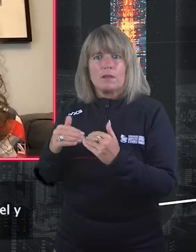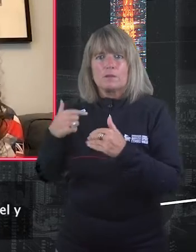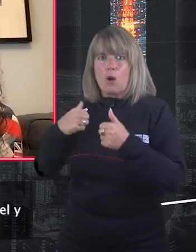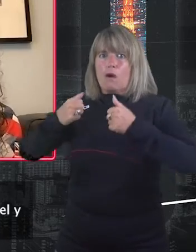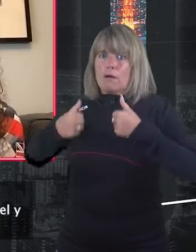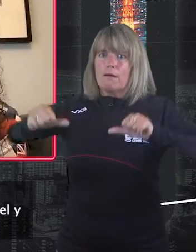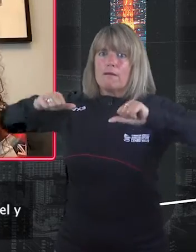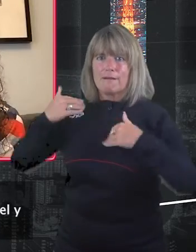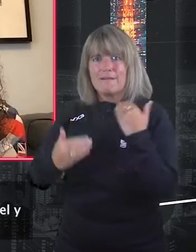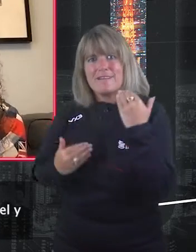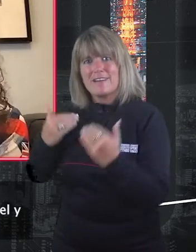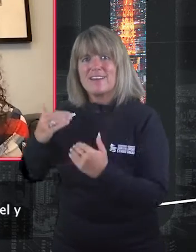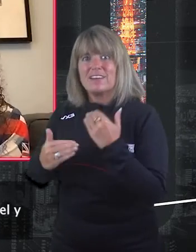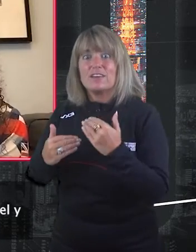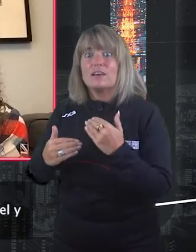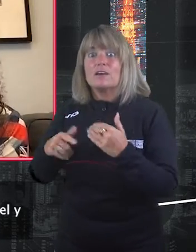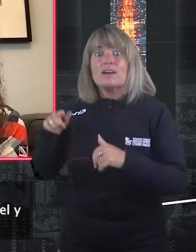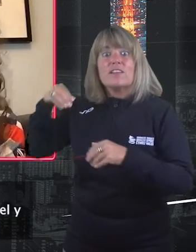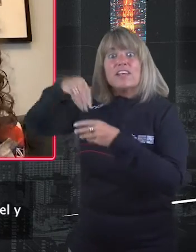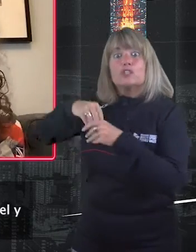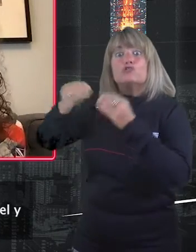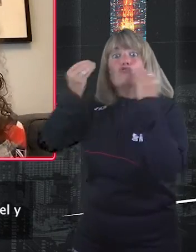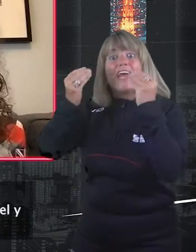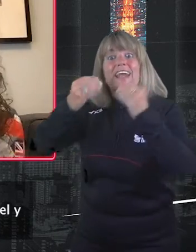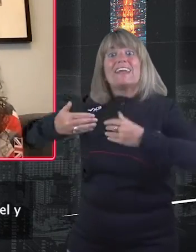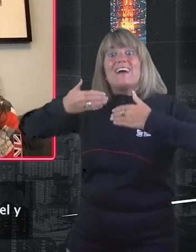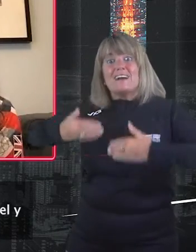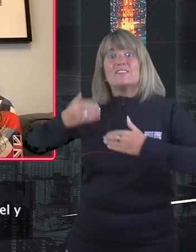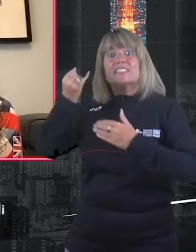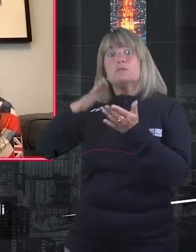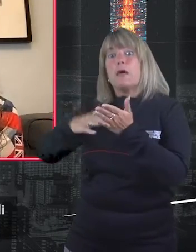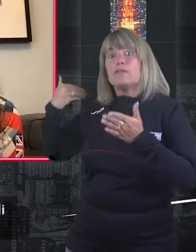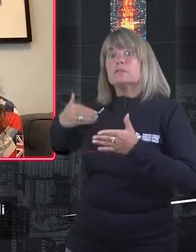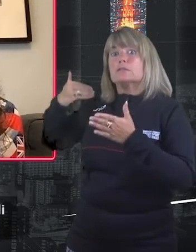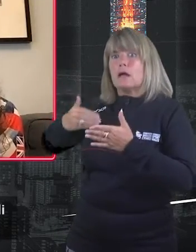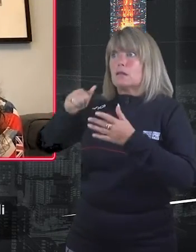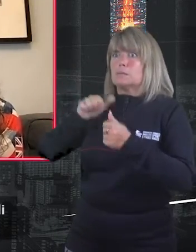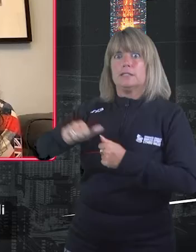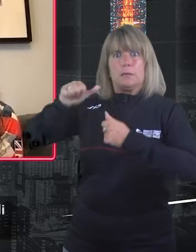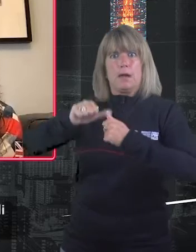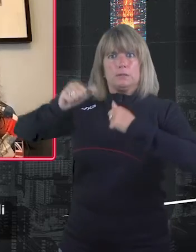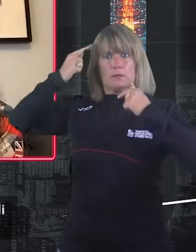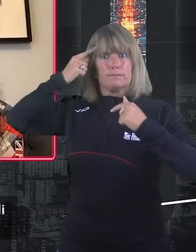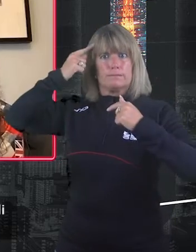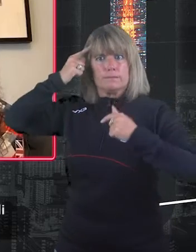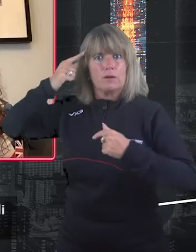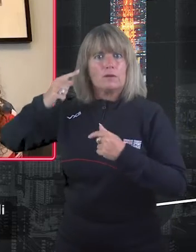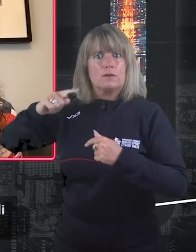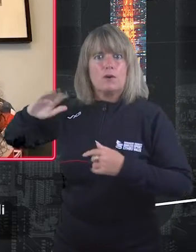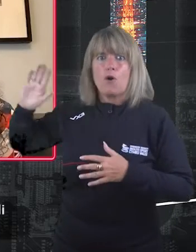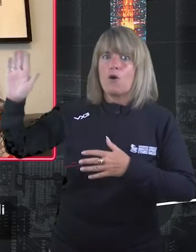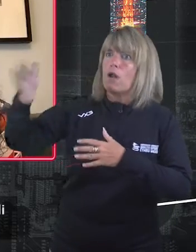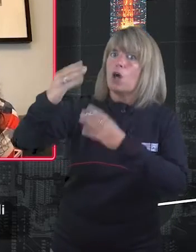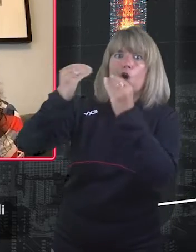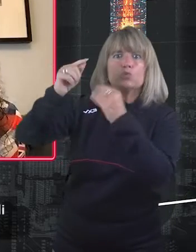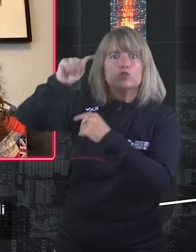chimp management and basically not letting kind of get the better of me. And I've definitely zened out a little bit,